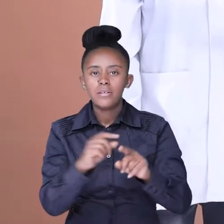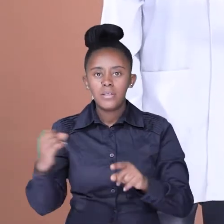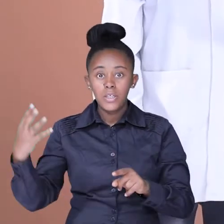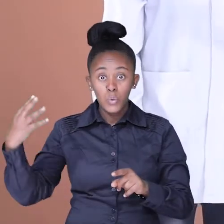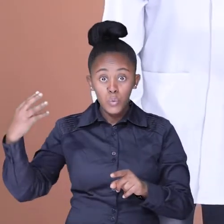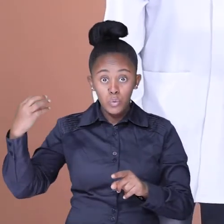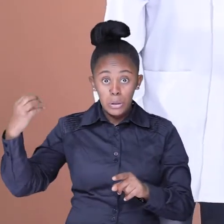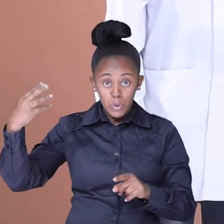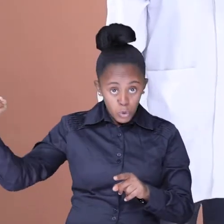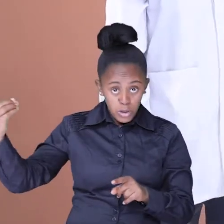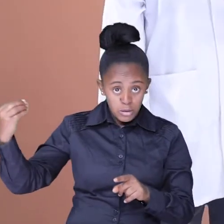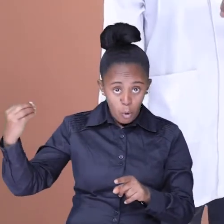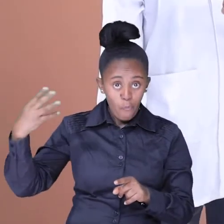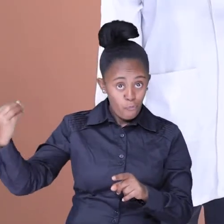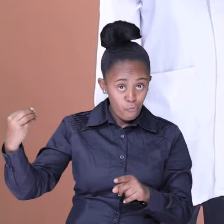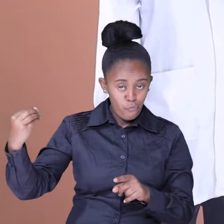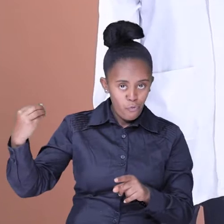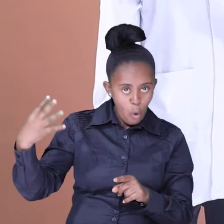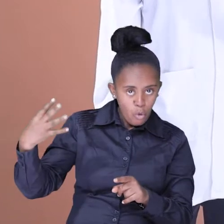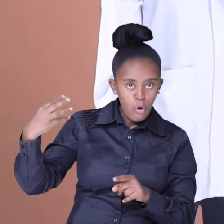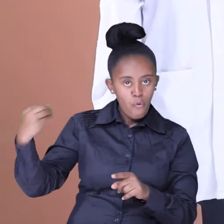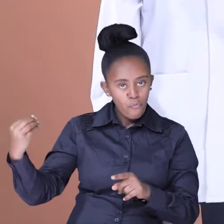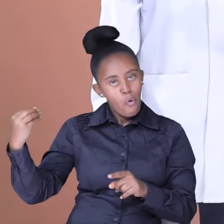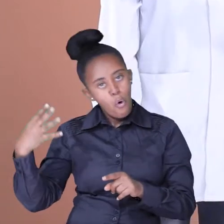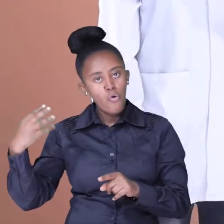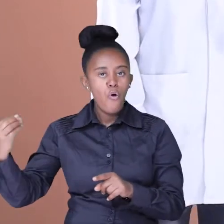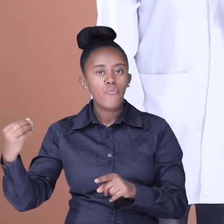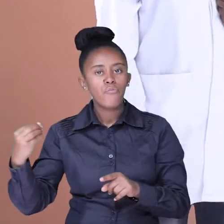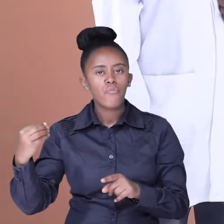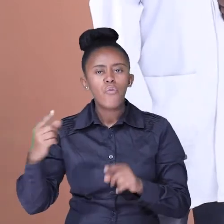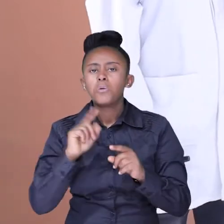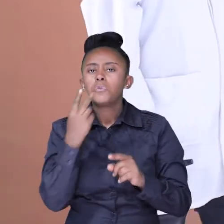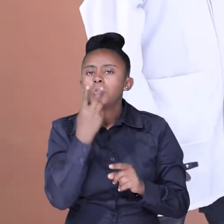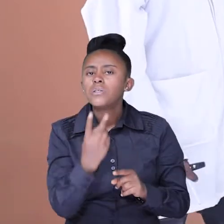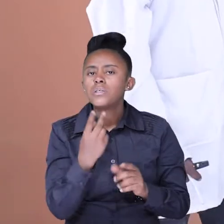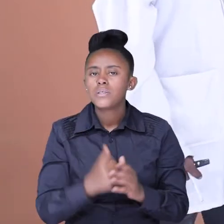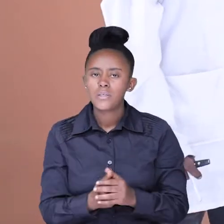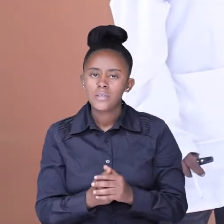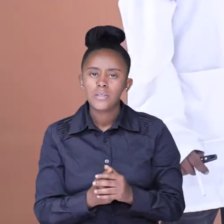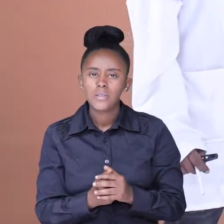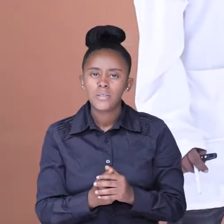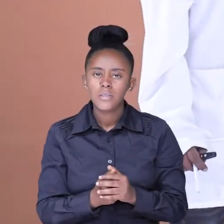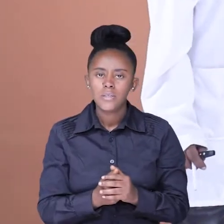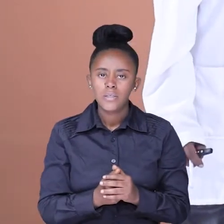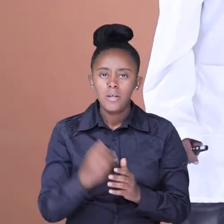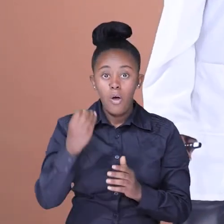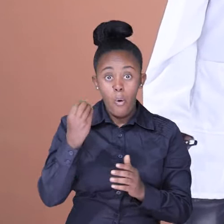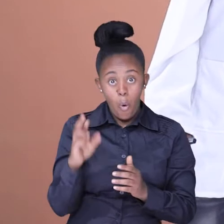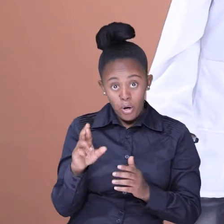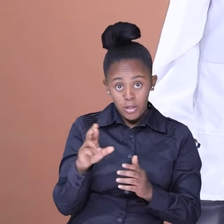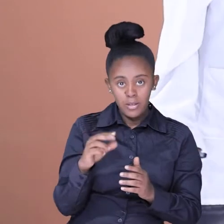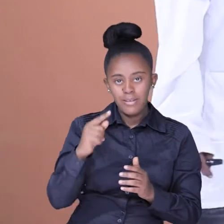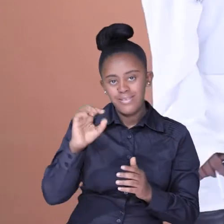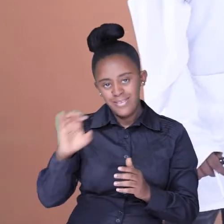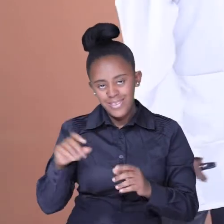the switches and switch on the switches, what you see? Now the OR gate behaves like the same two switches